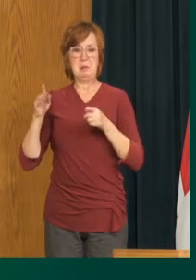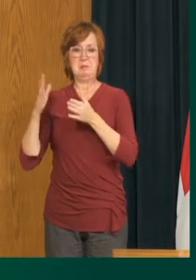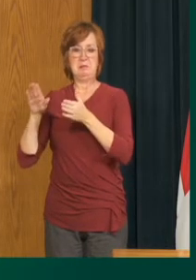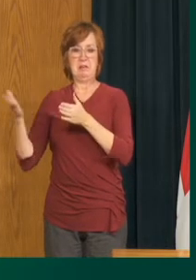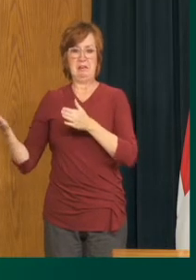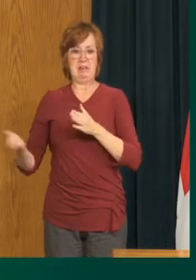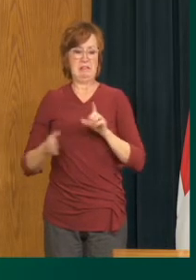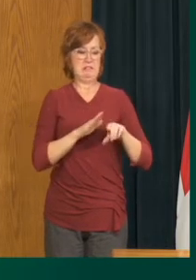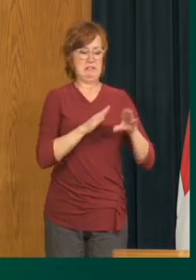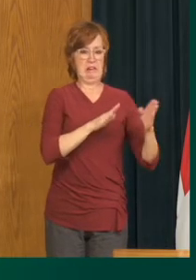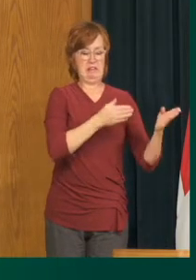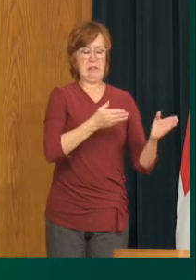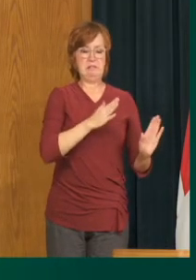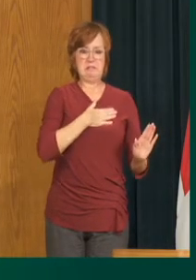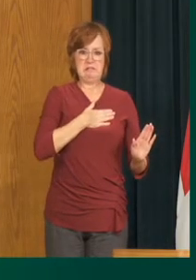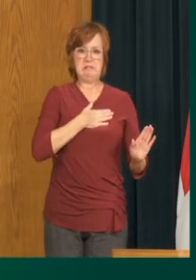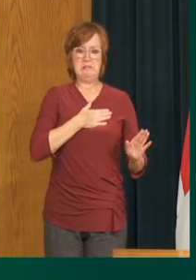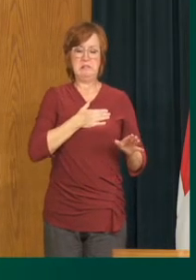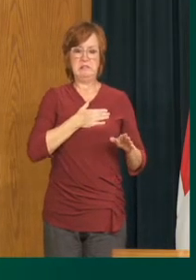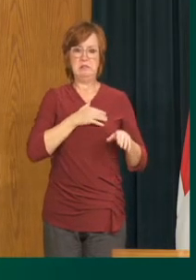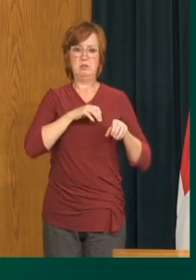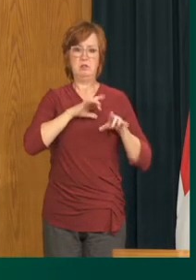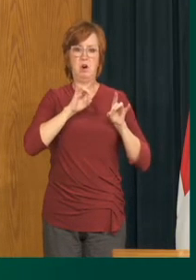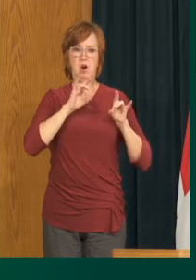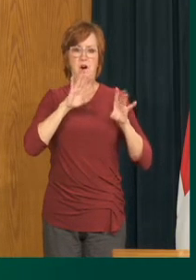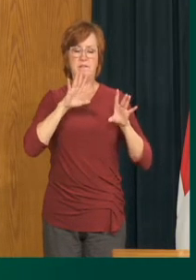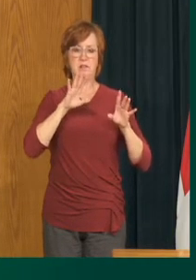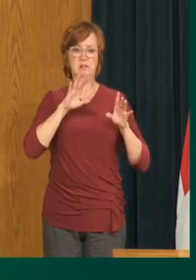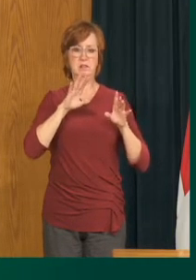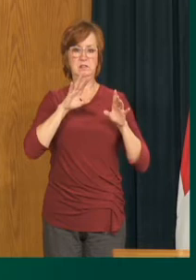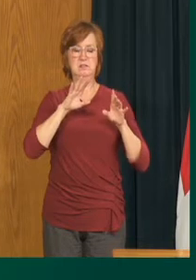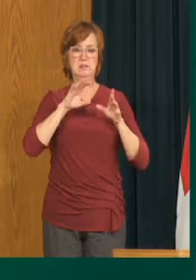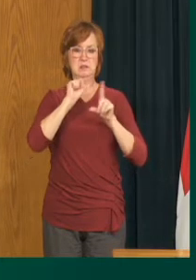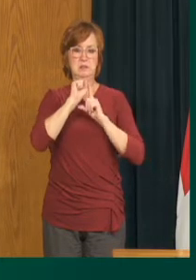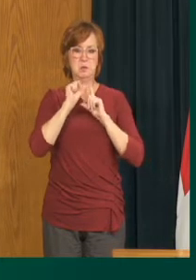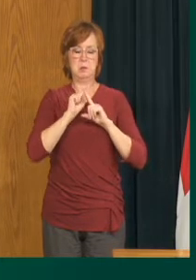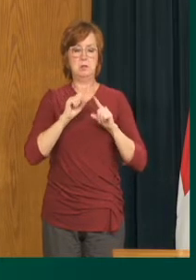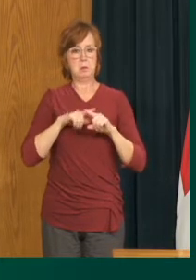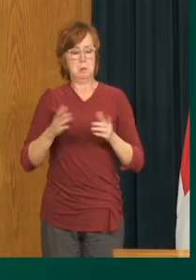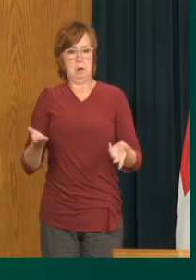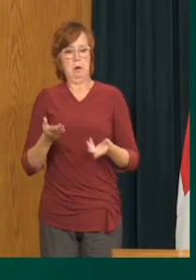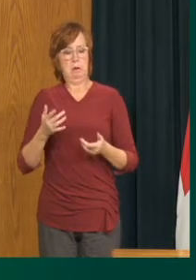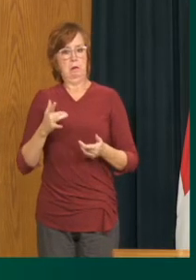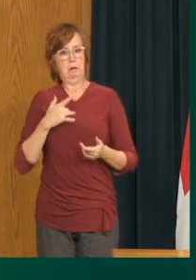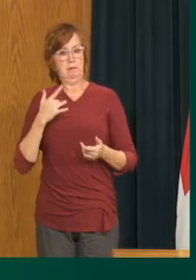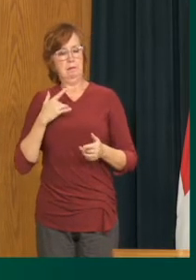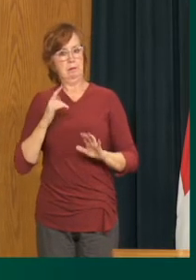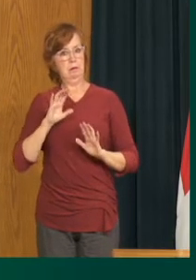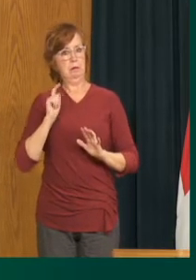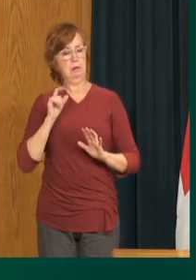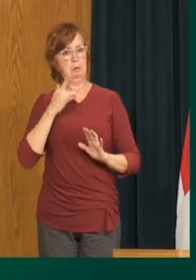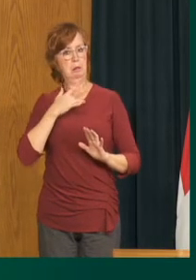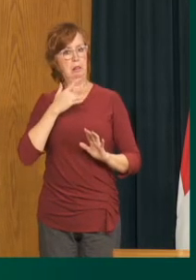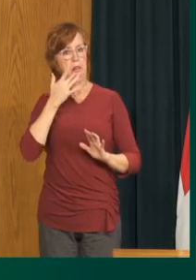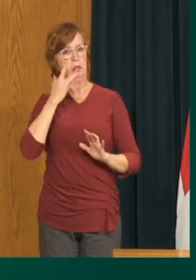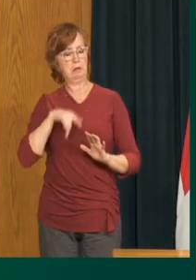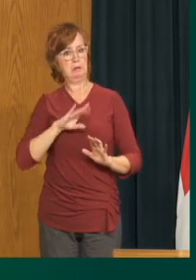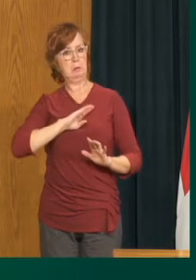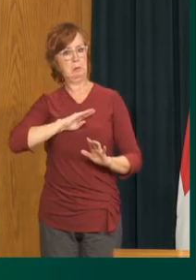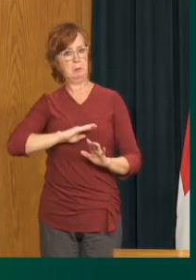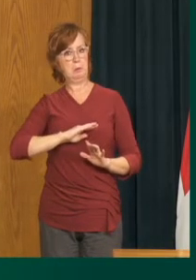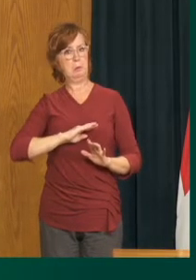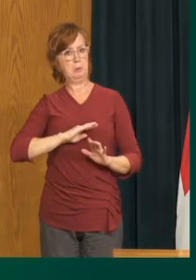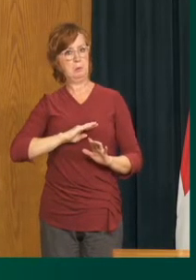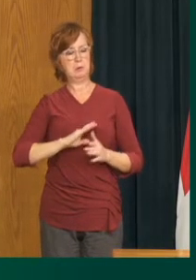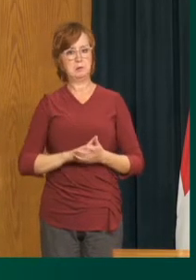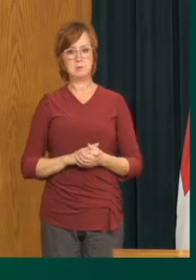available to them and the ones that they can choose. Dr. Shahab had said earlier, the second point I'd make is as the weather turns and